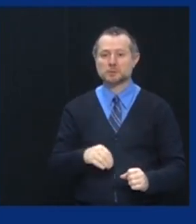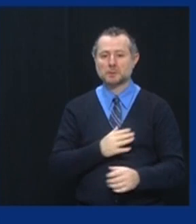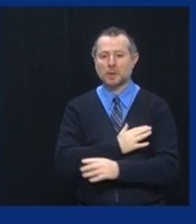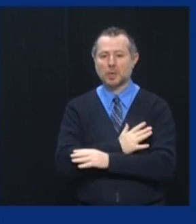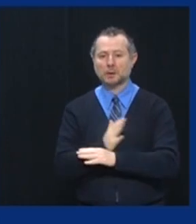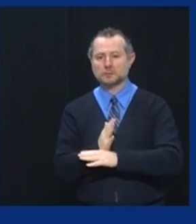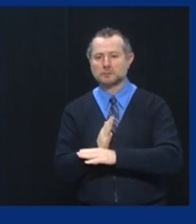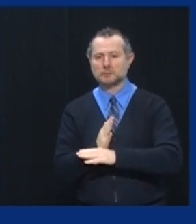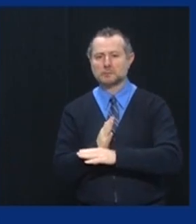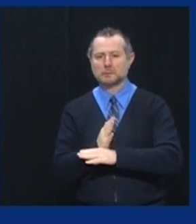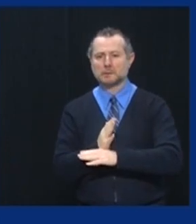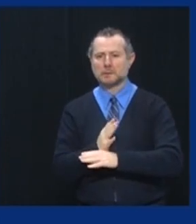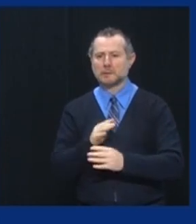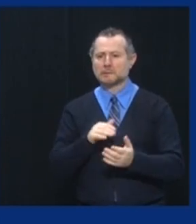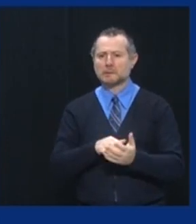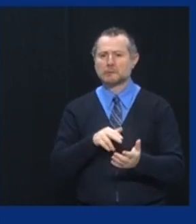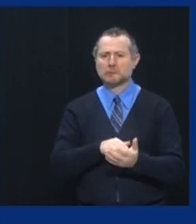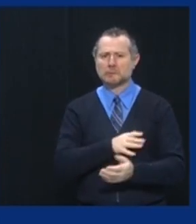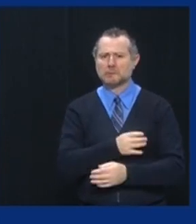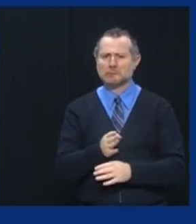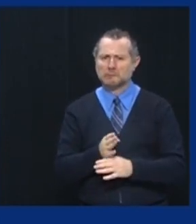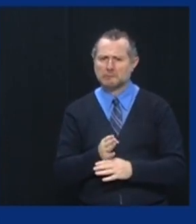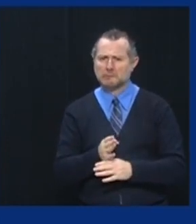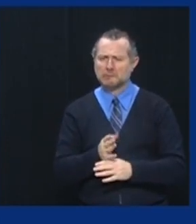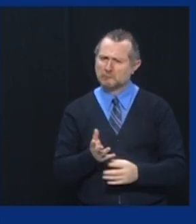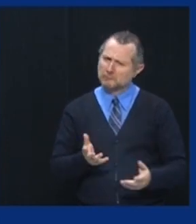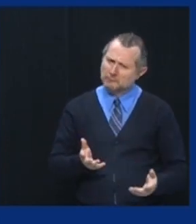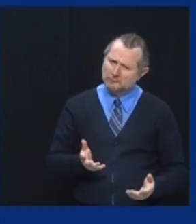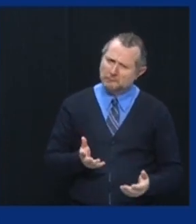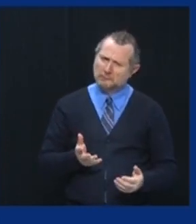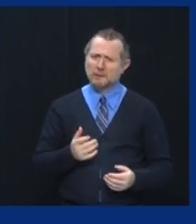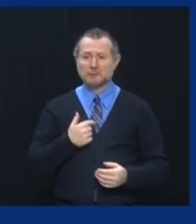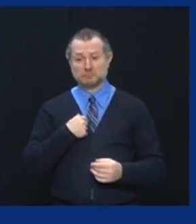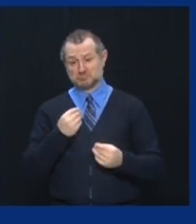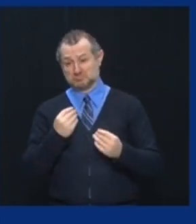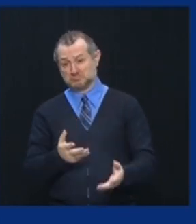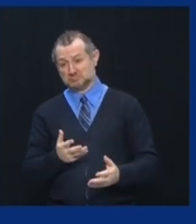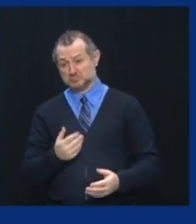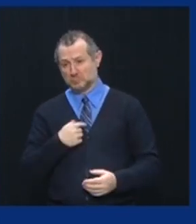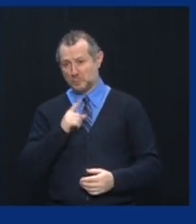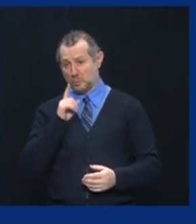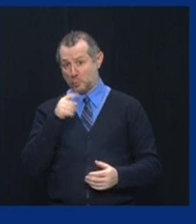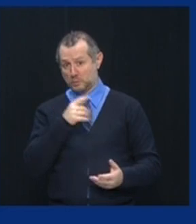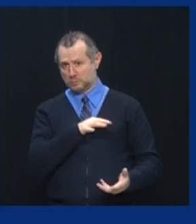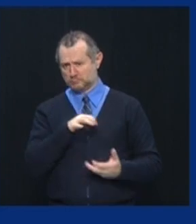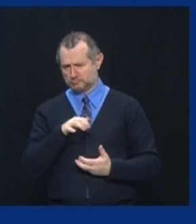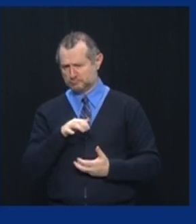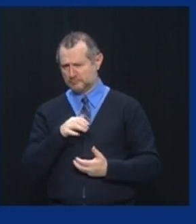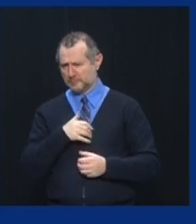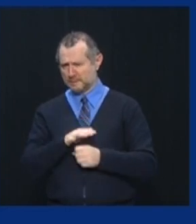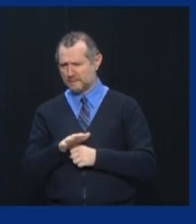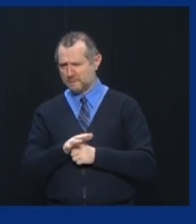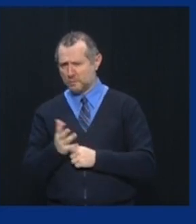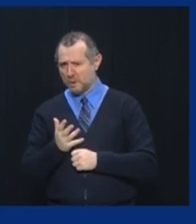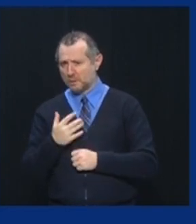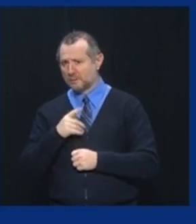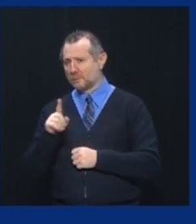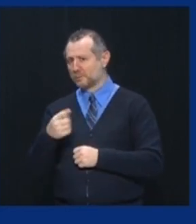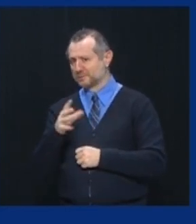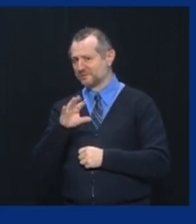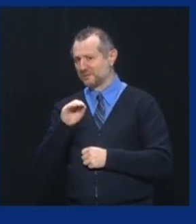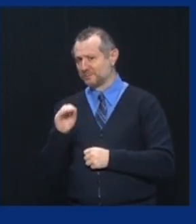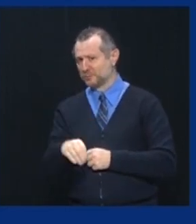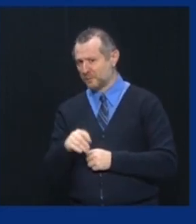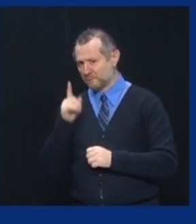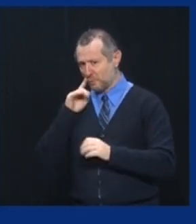Now, we've only had enough allocation for half of the workforce, the healthcare workforce.